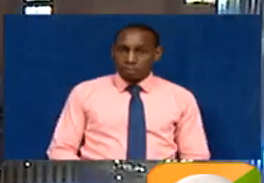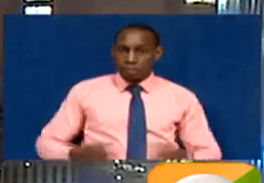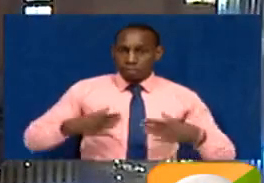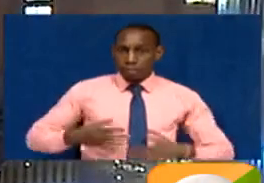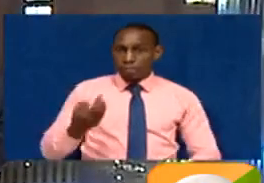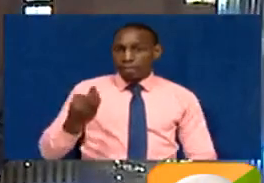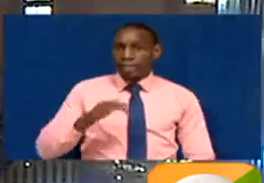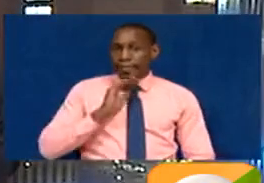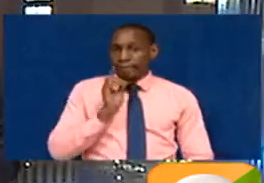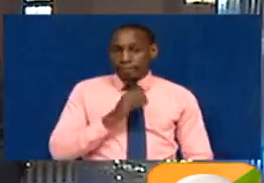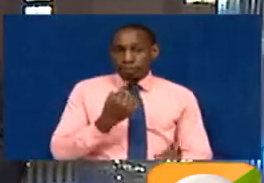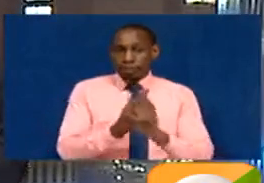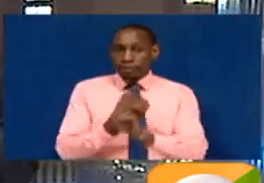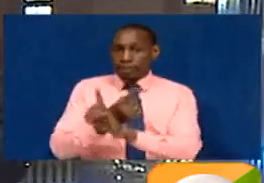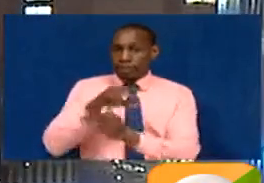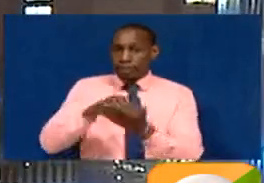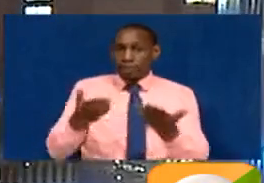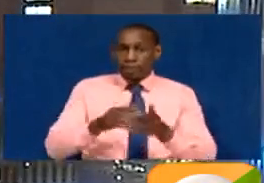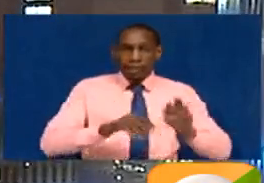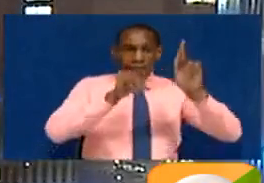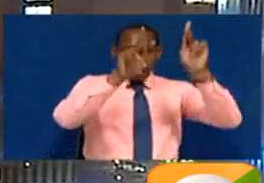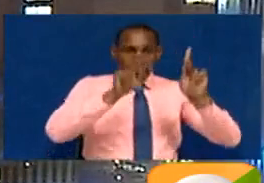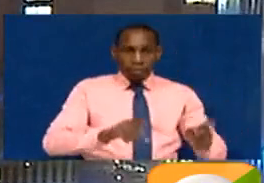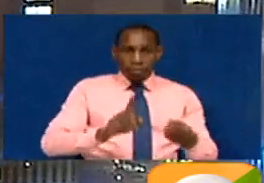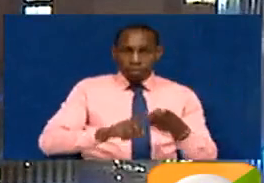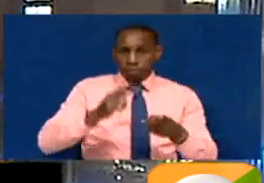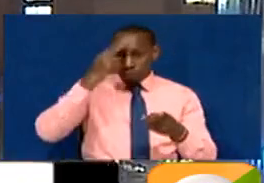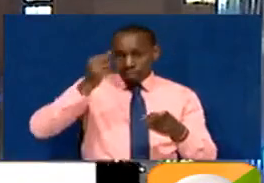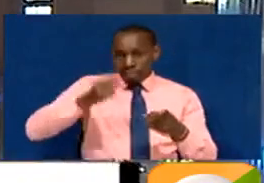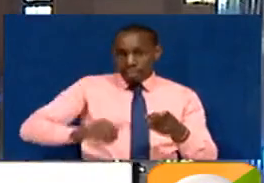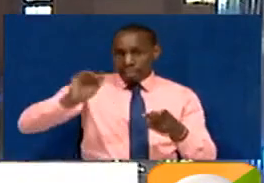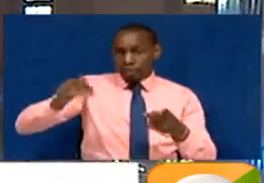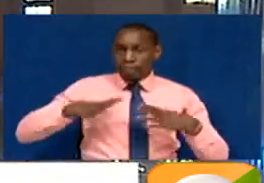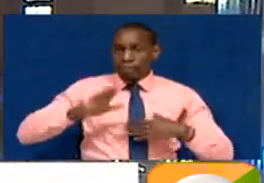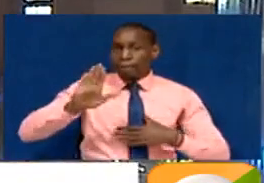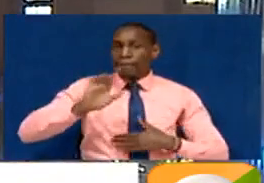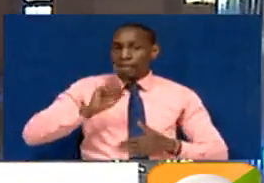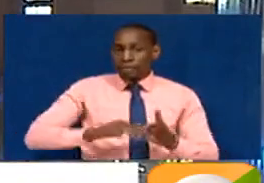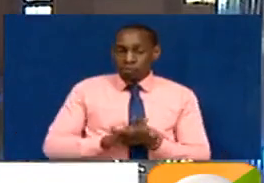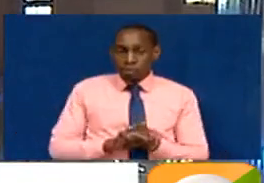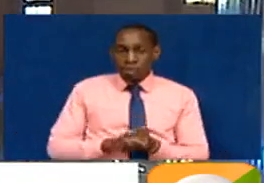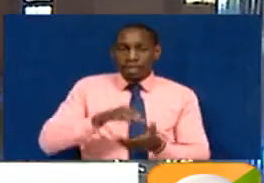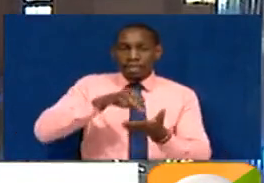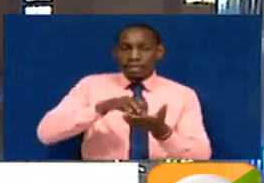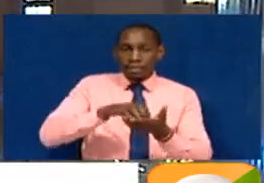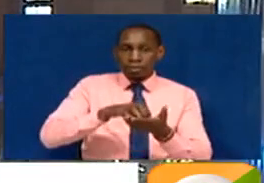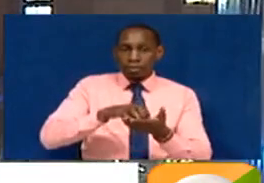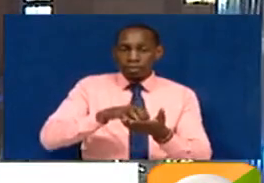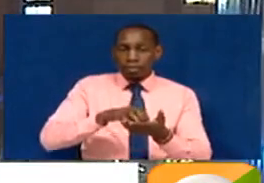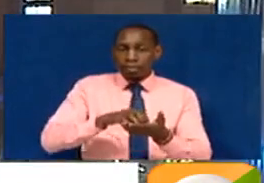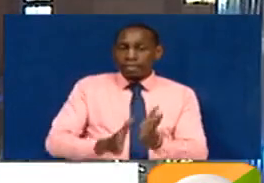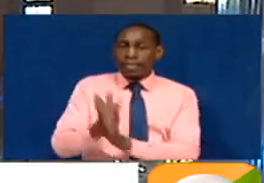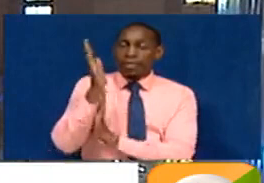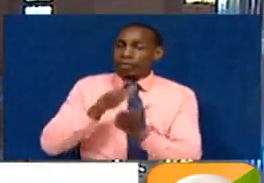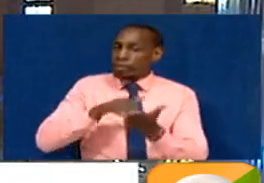Three people died in separate incidents in Kisumu and Kajiado counties in what residents claimed are instances of wanton